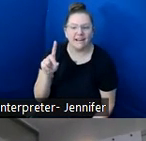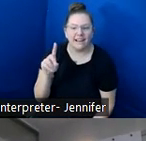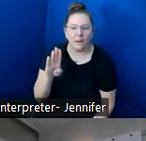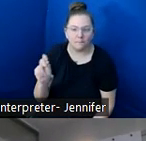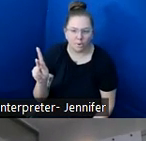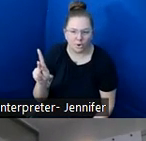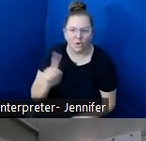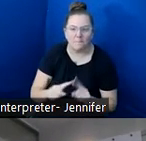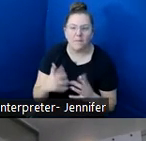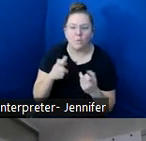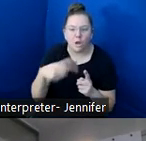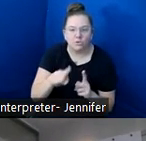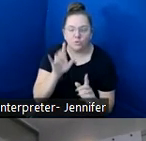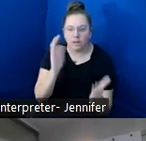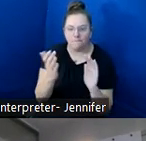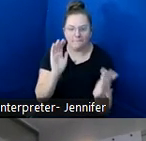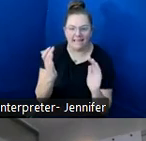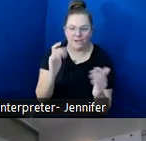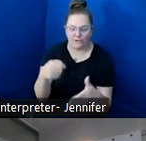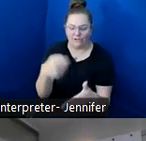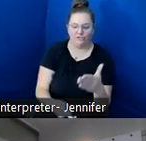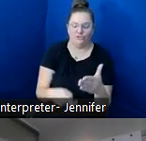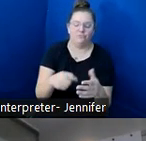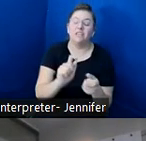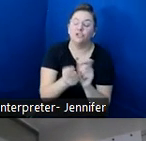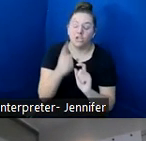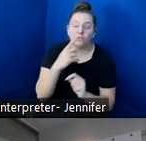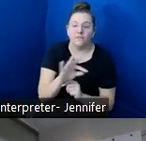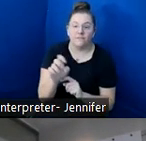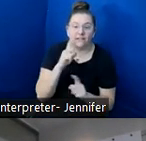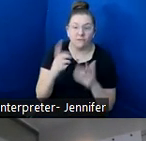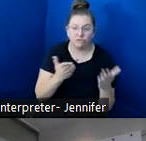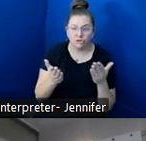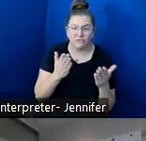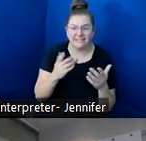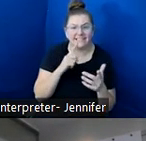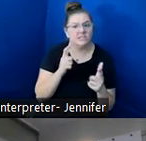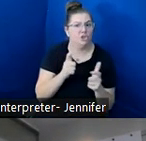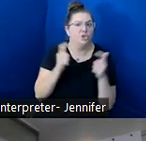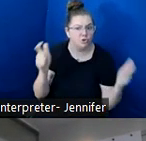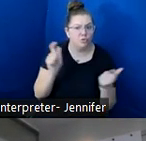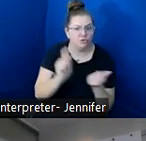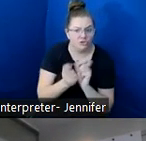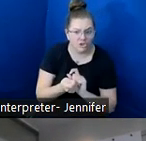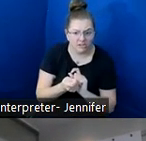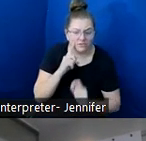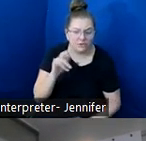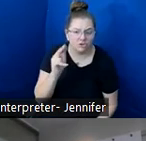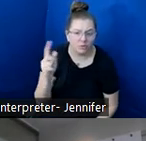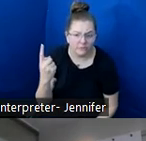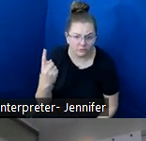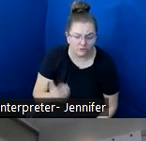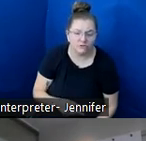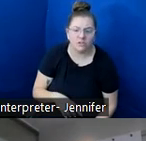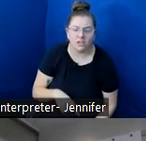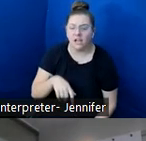to compare what's the change in fee for service, which is pretty large for January 1. Absolutely would like to see